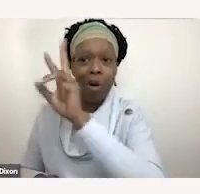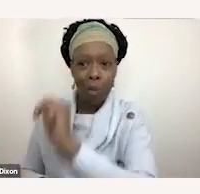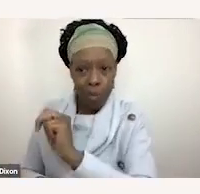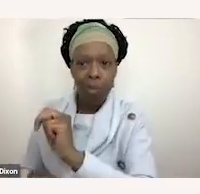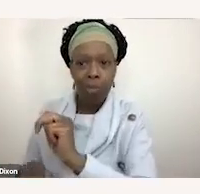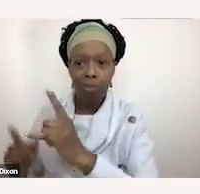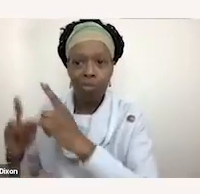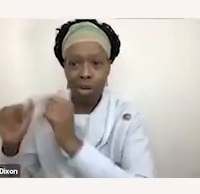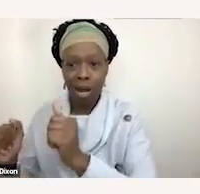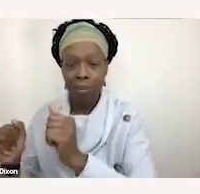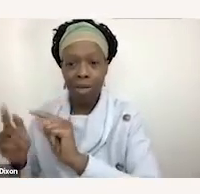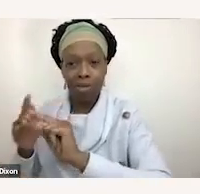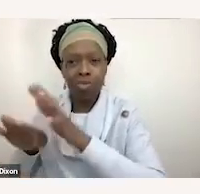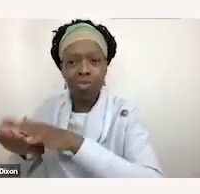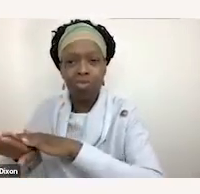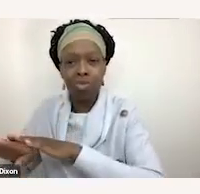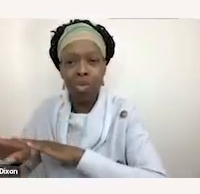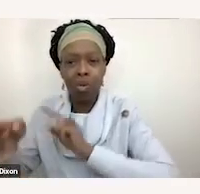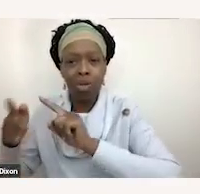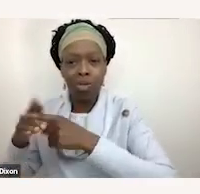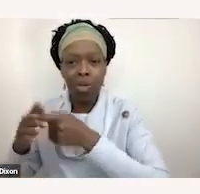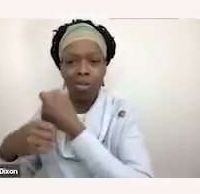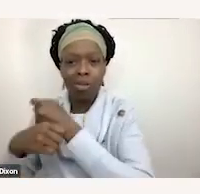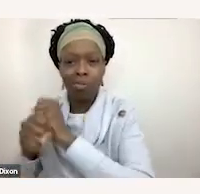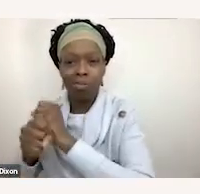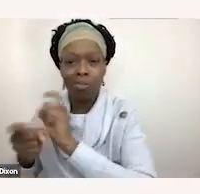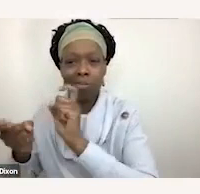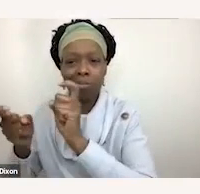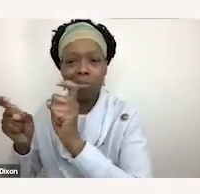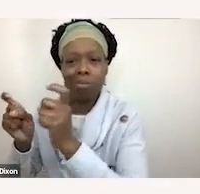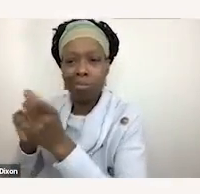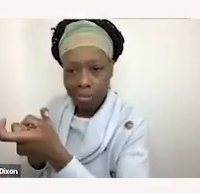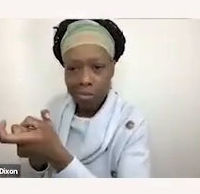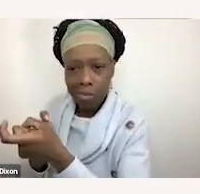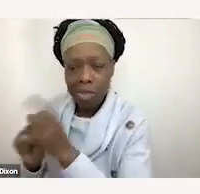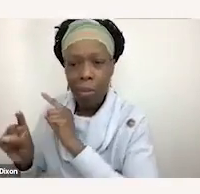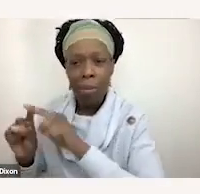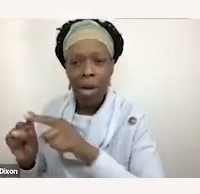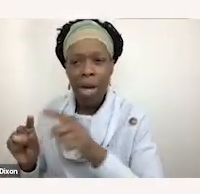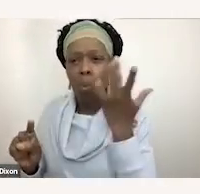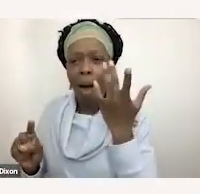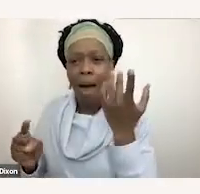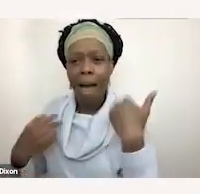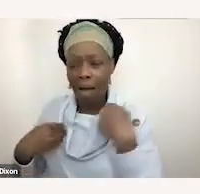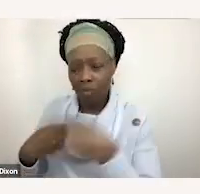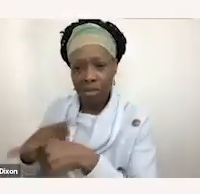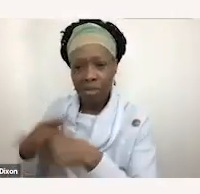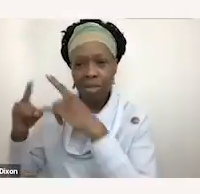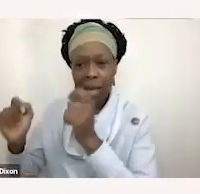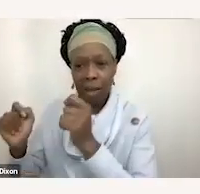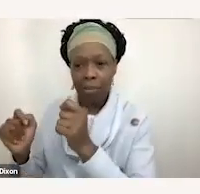make change. But, really it came formed out of exclusion. And when we think about the